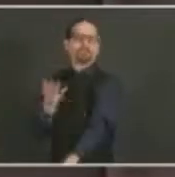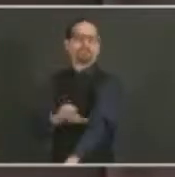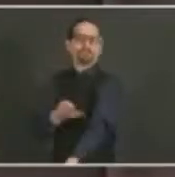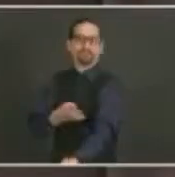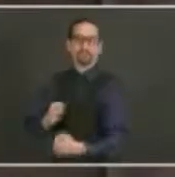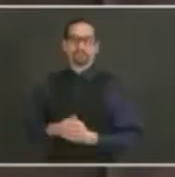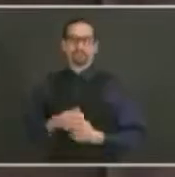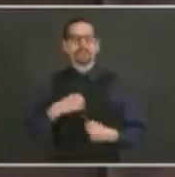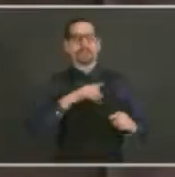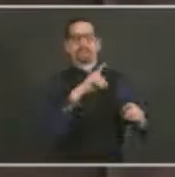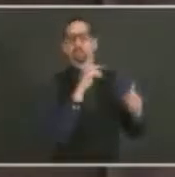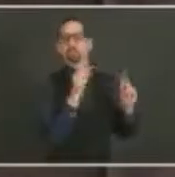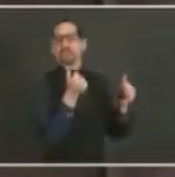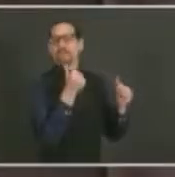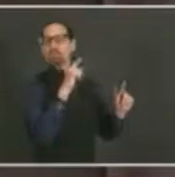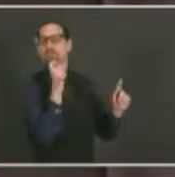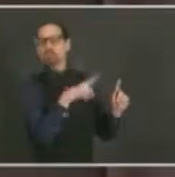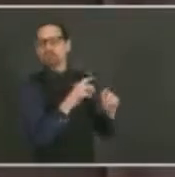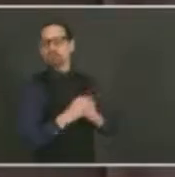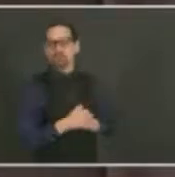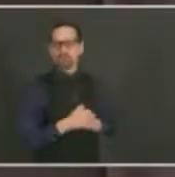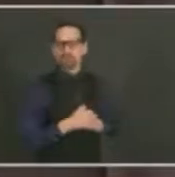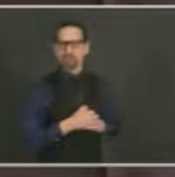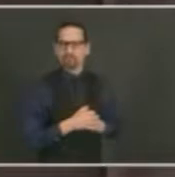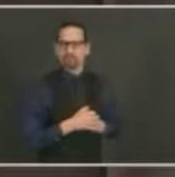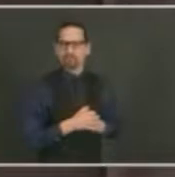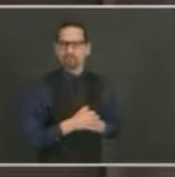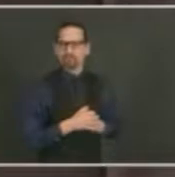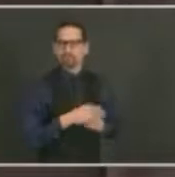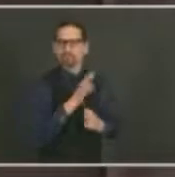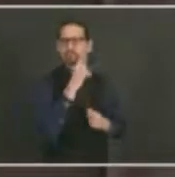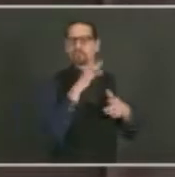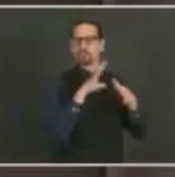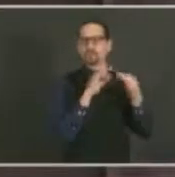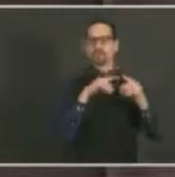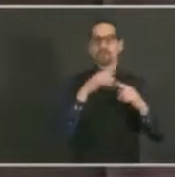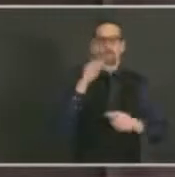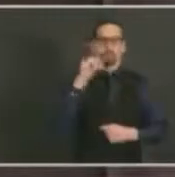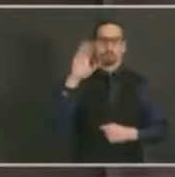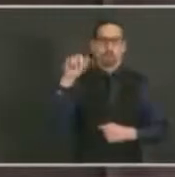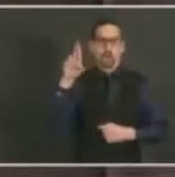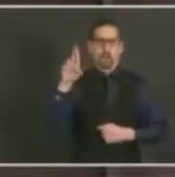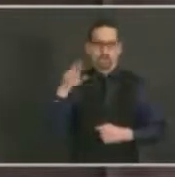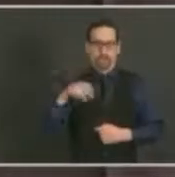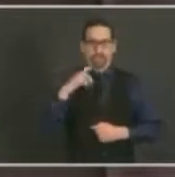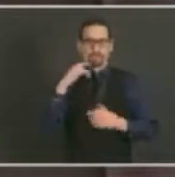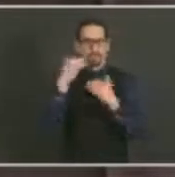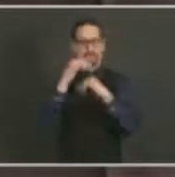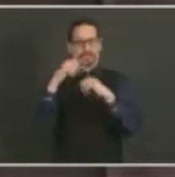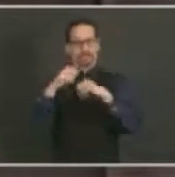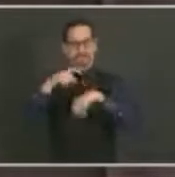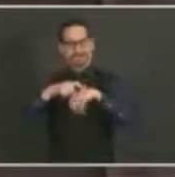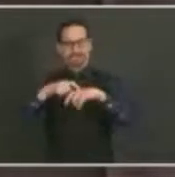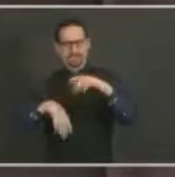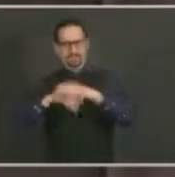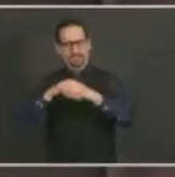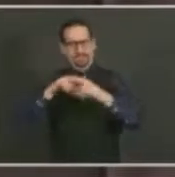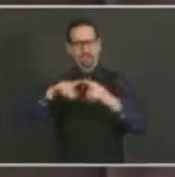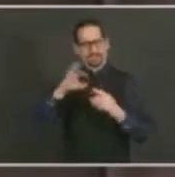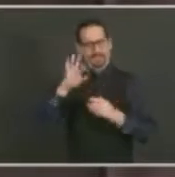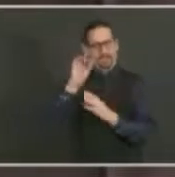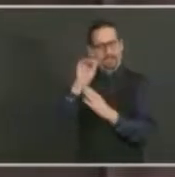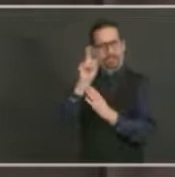terms of limitation of timing at the bars, is that new? Is that what you said? That's a new thing? And do patrons have